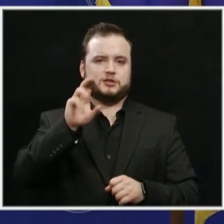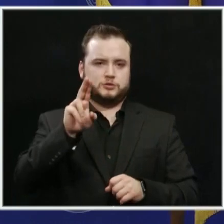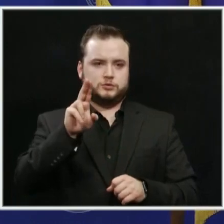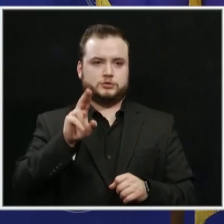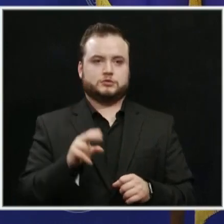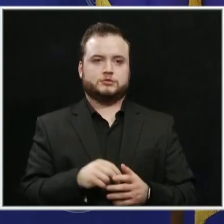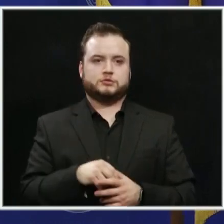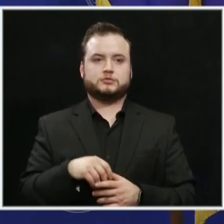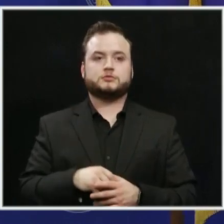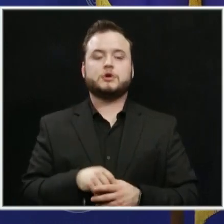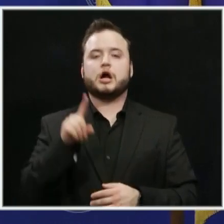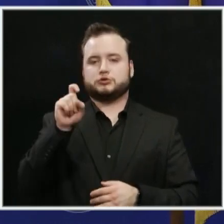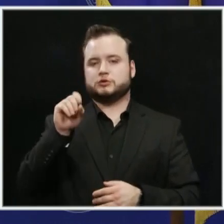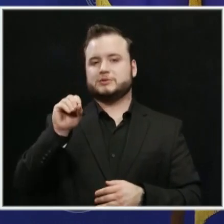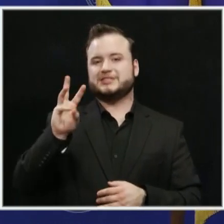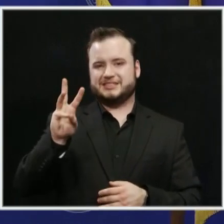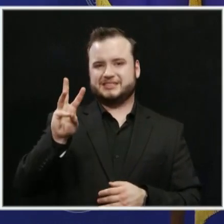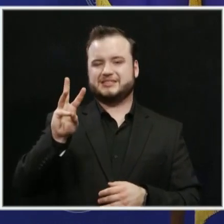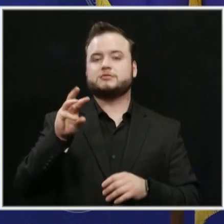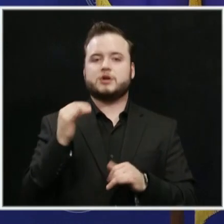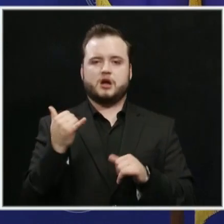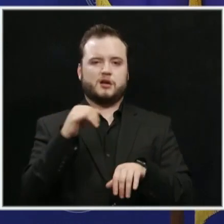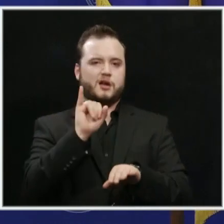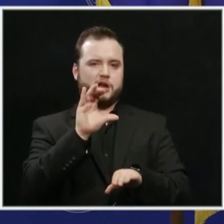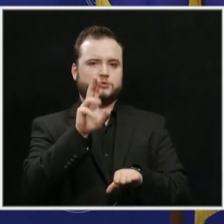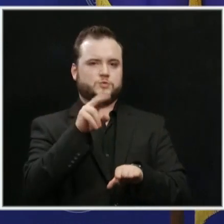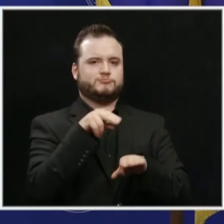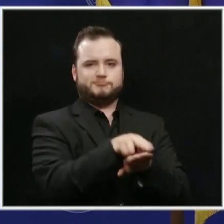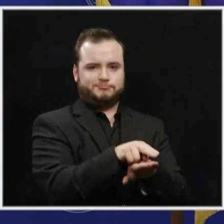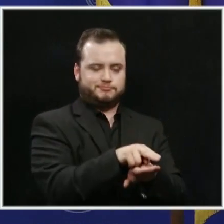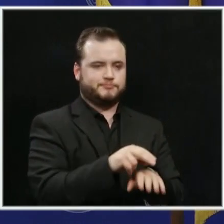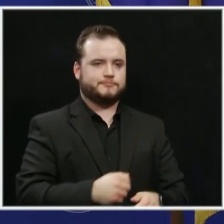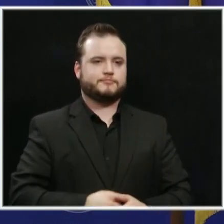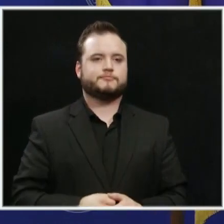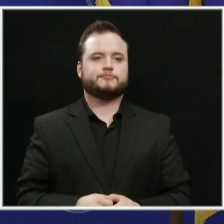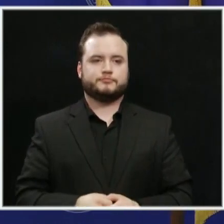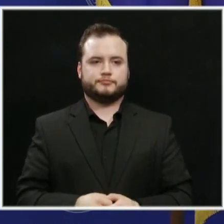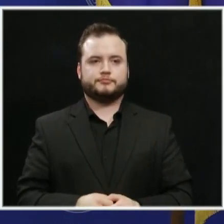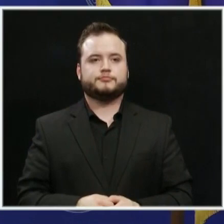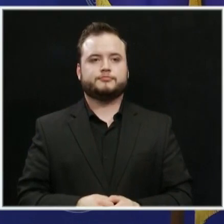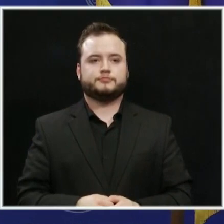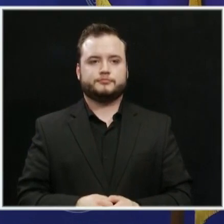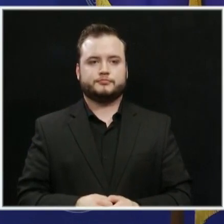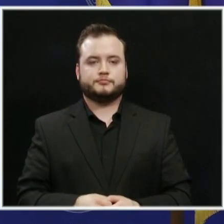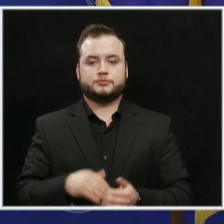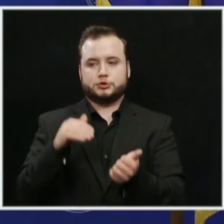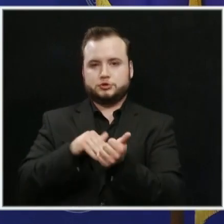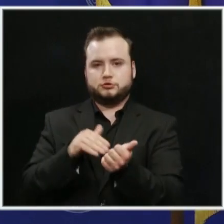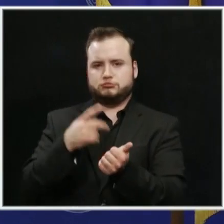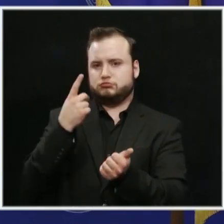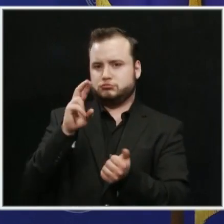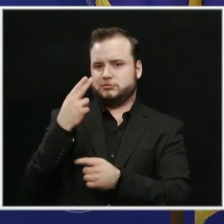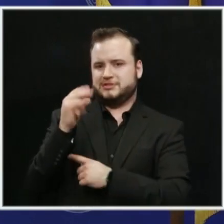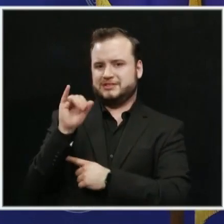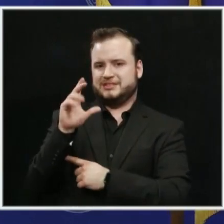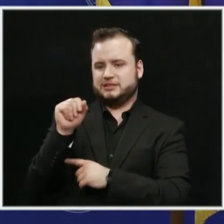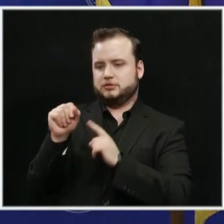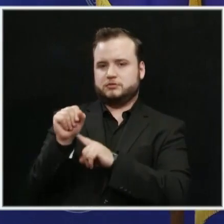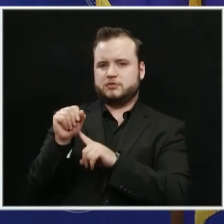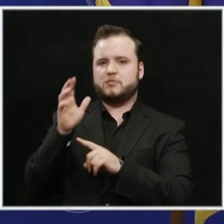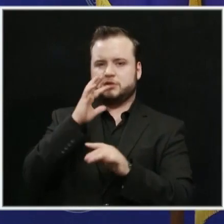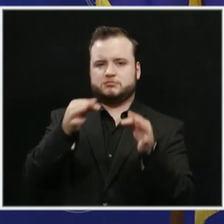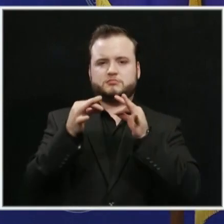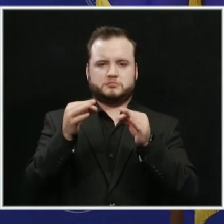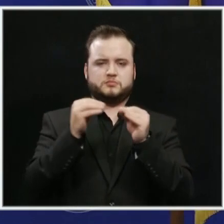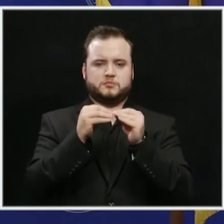understand and support the healthcare capacity across our state so that we can take good care of the people who develop this illness. I do